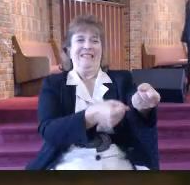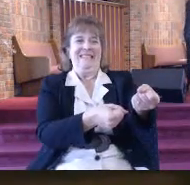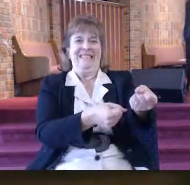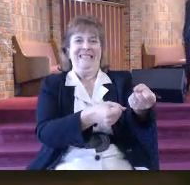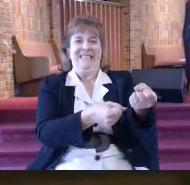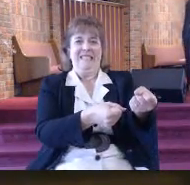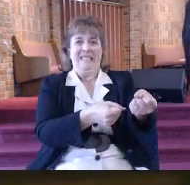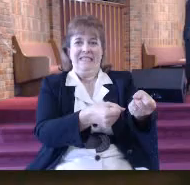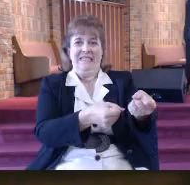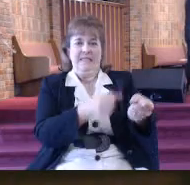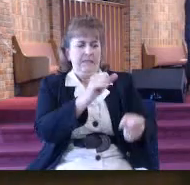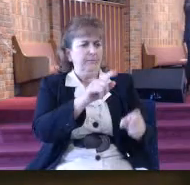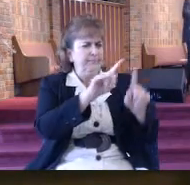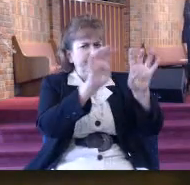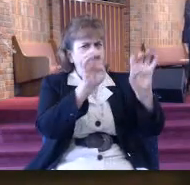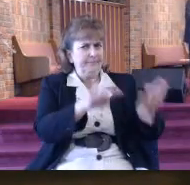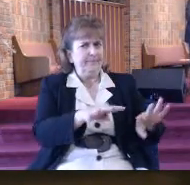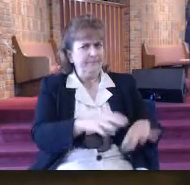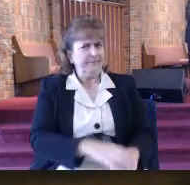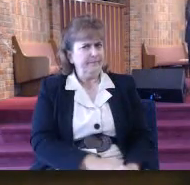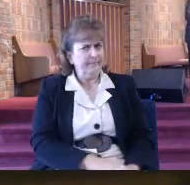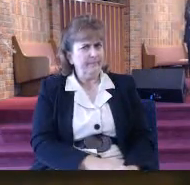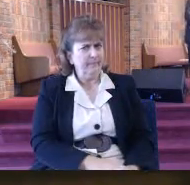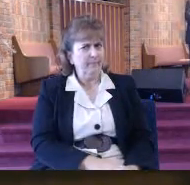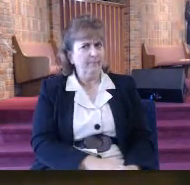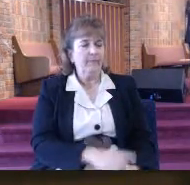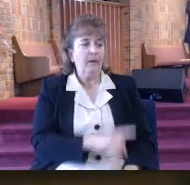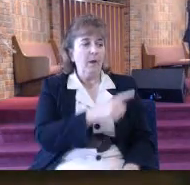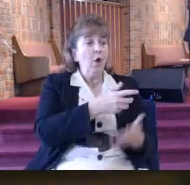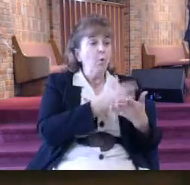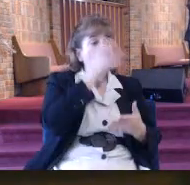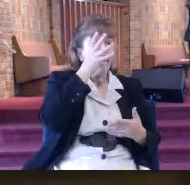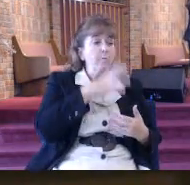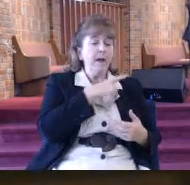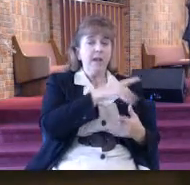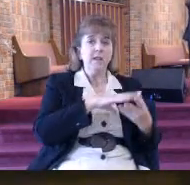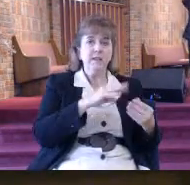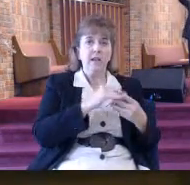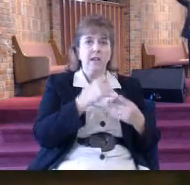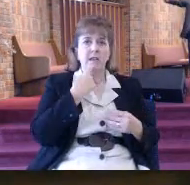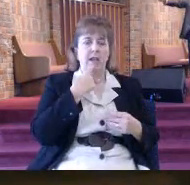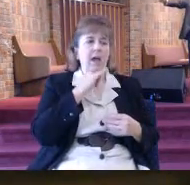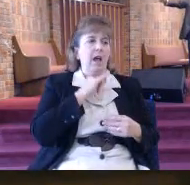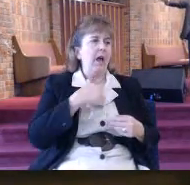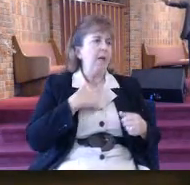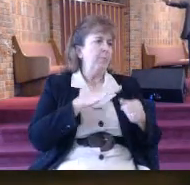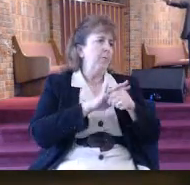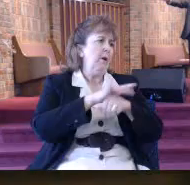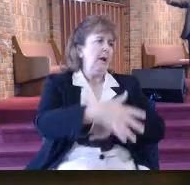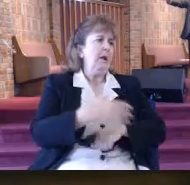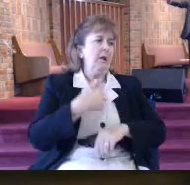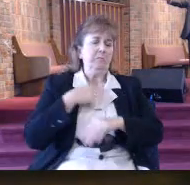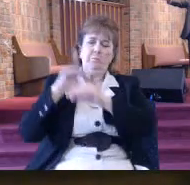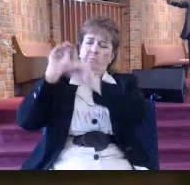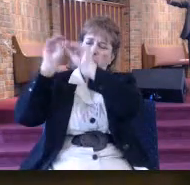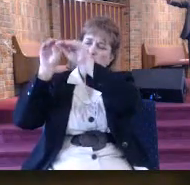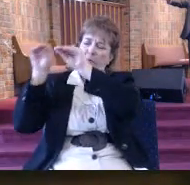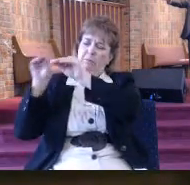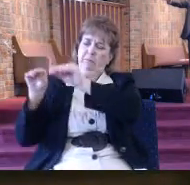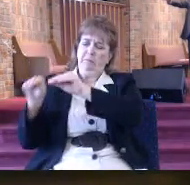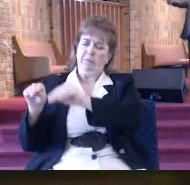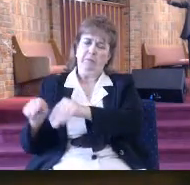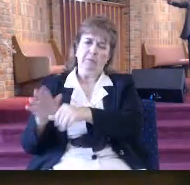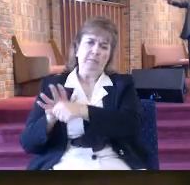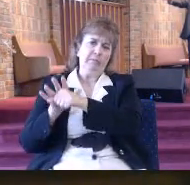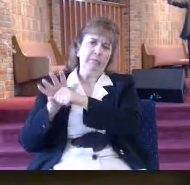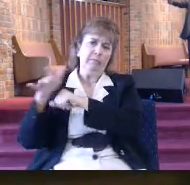I now have all of these possessions. You have goods laid up for many years. All you've